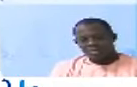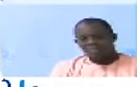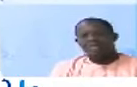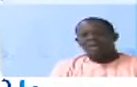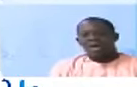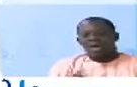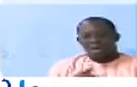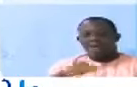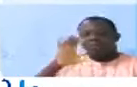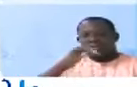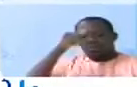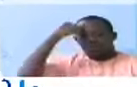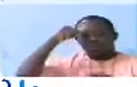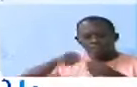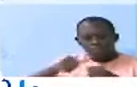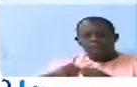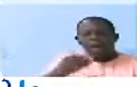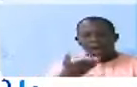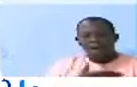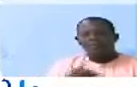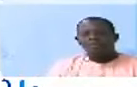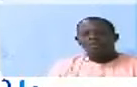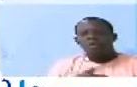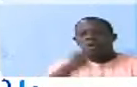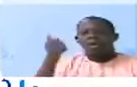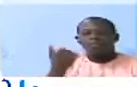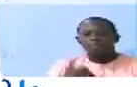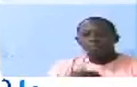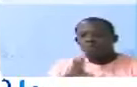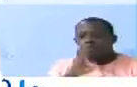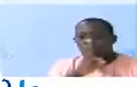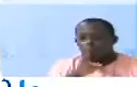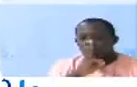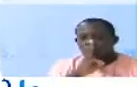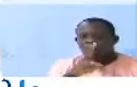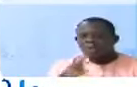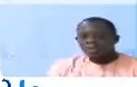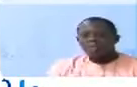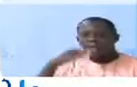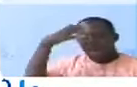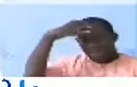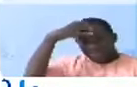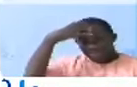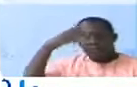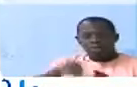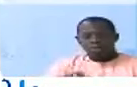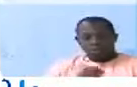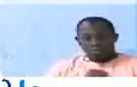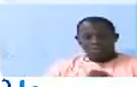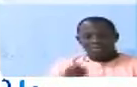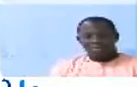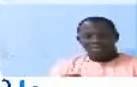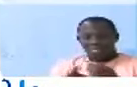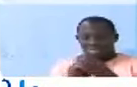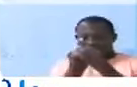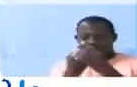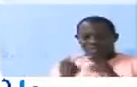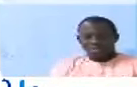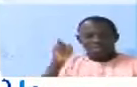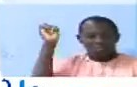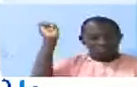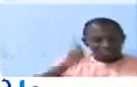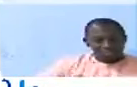I can remember there were people whose heads the nails penetrated and their bodies were